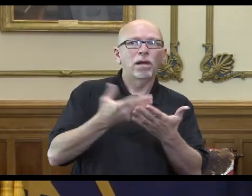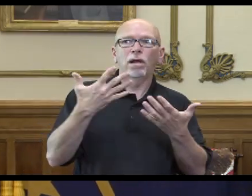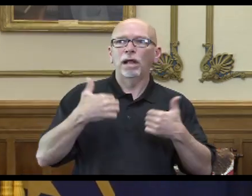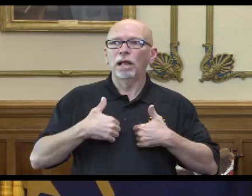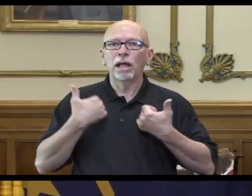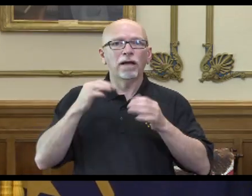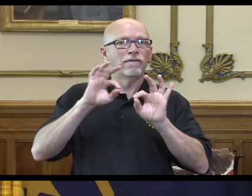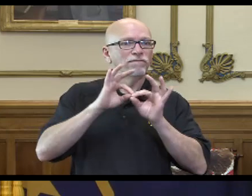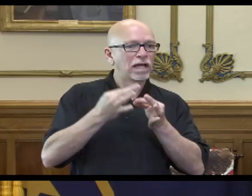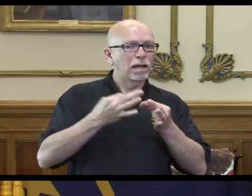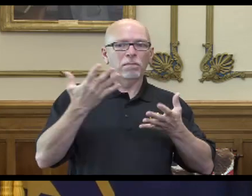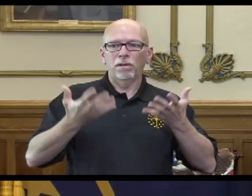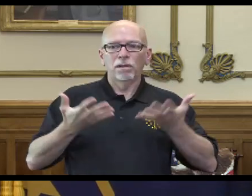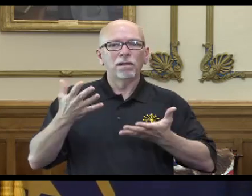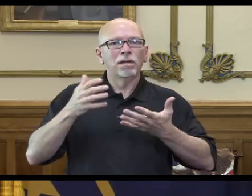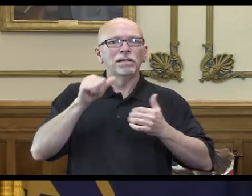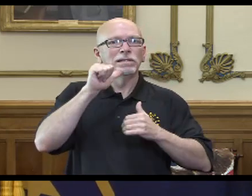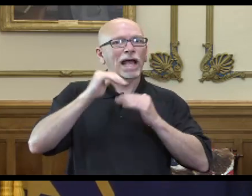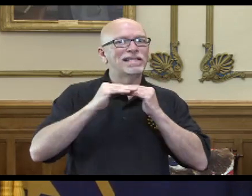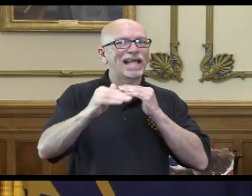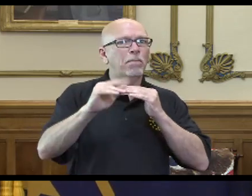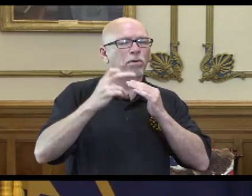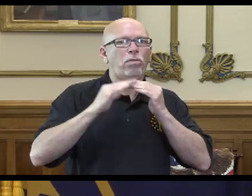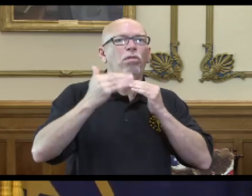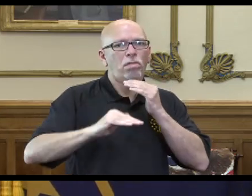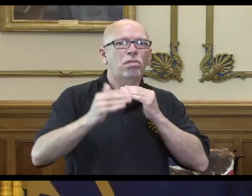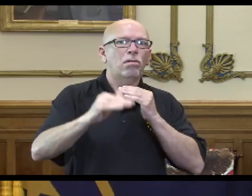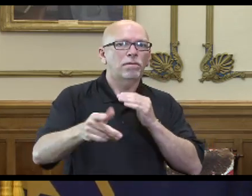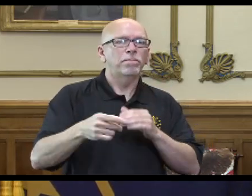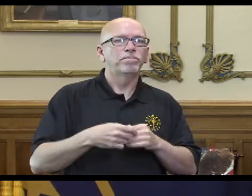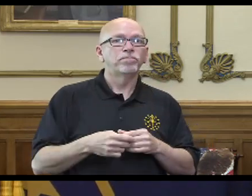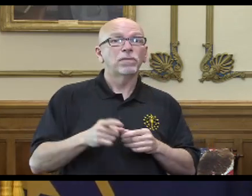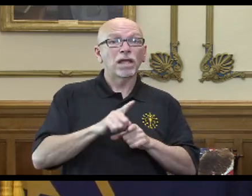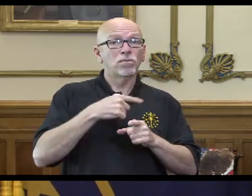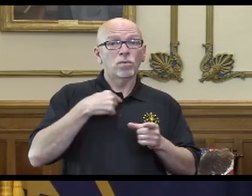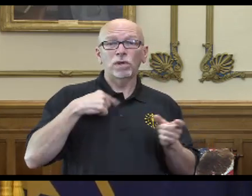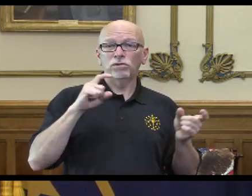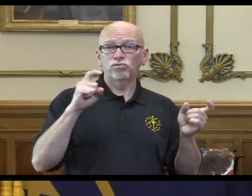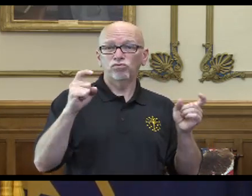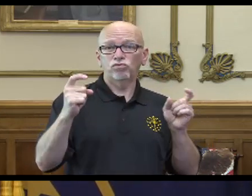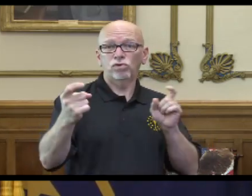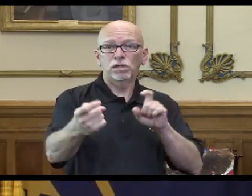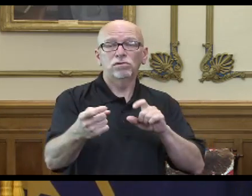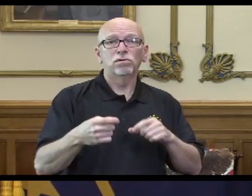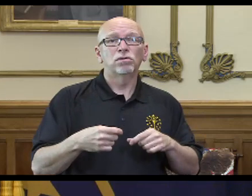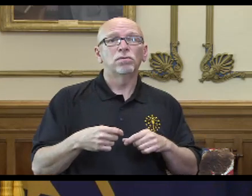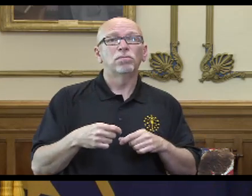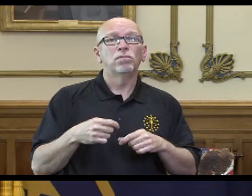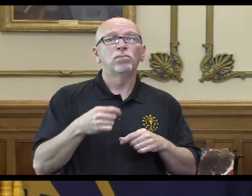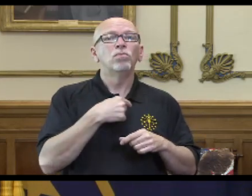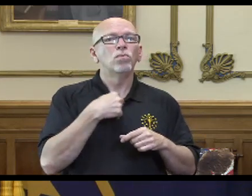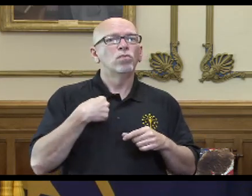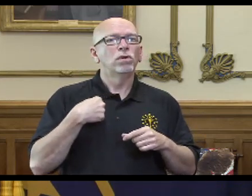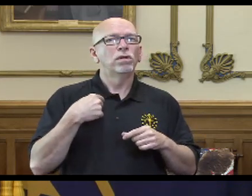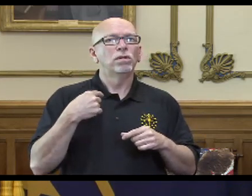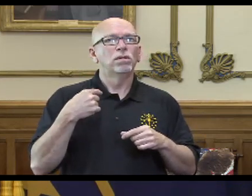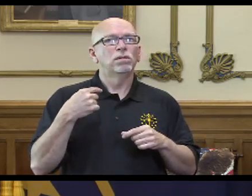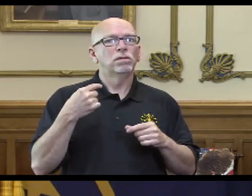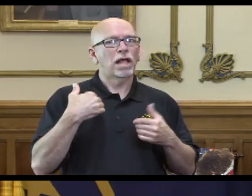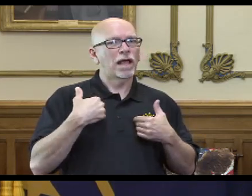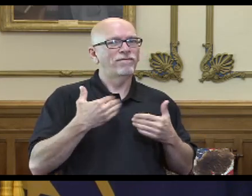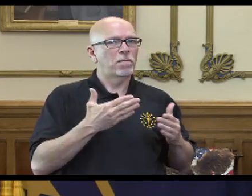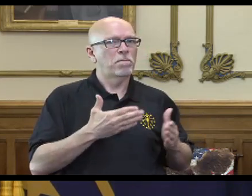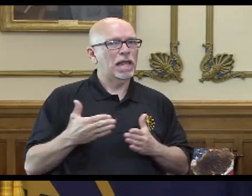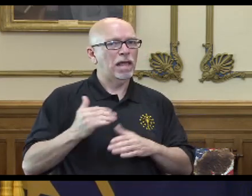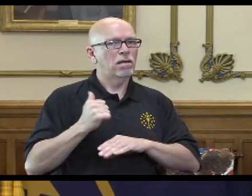their families. As we transition and have plans